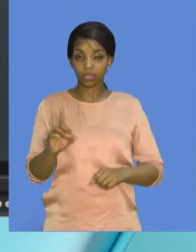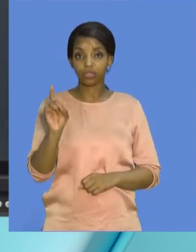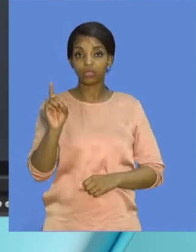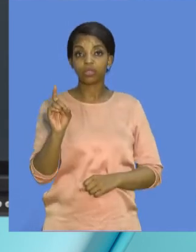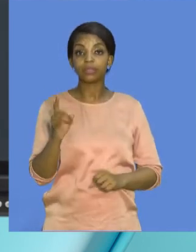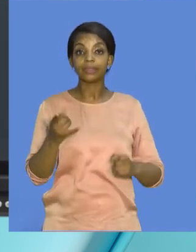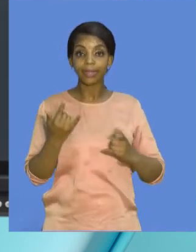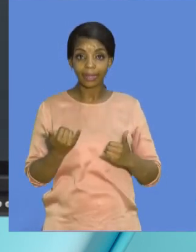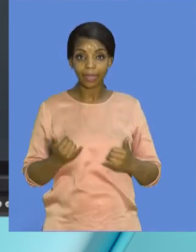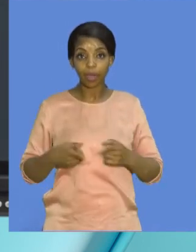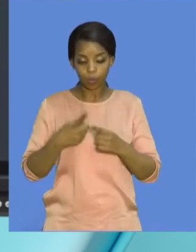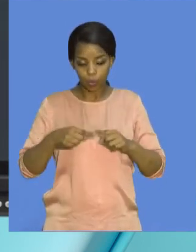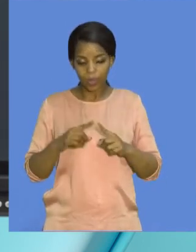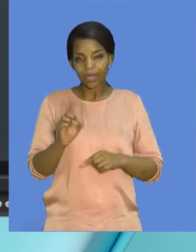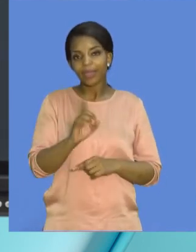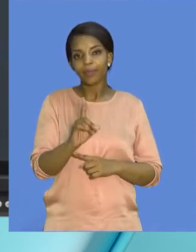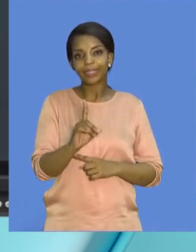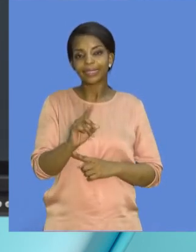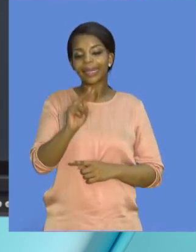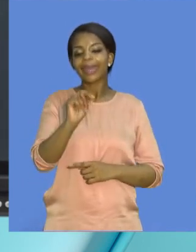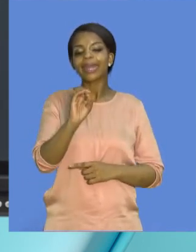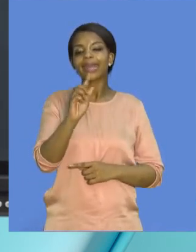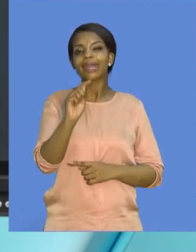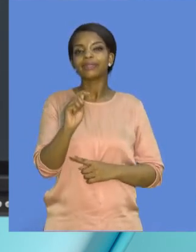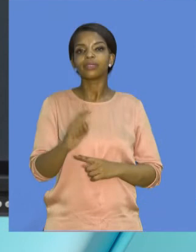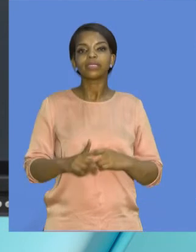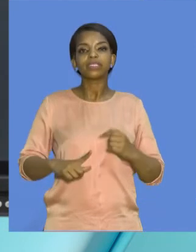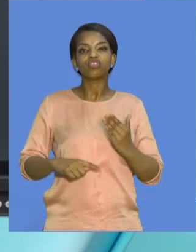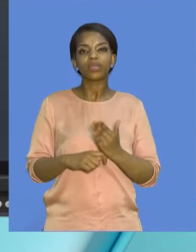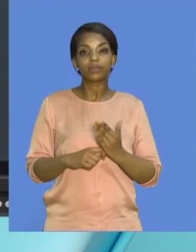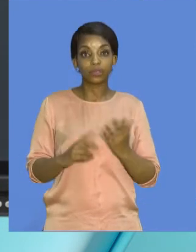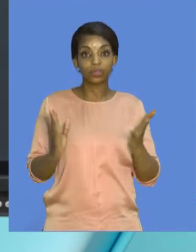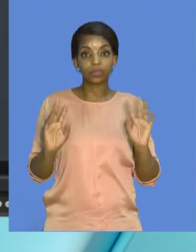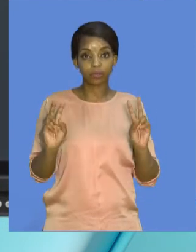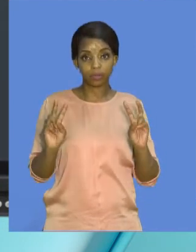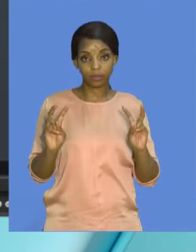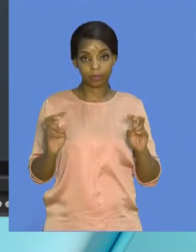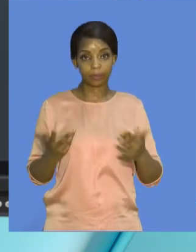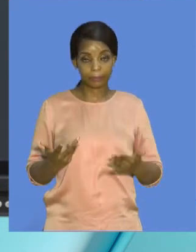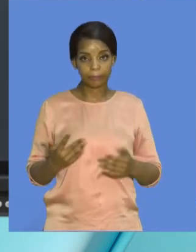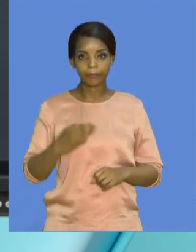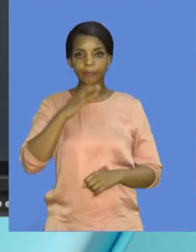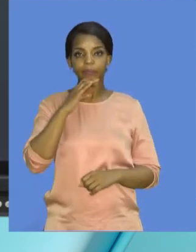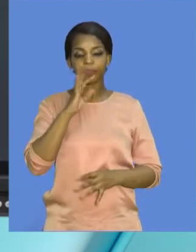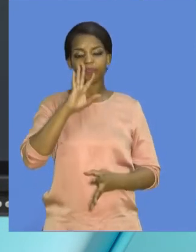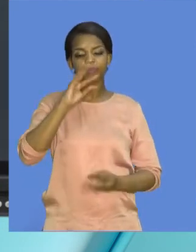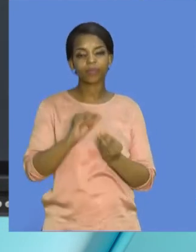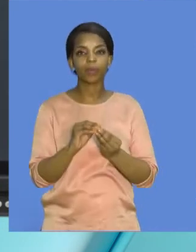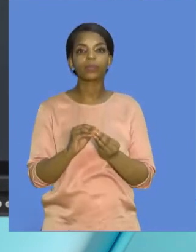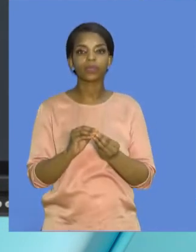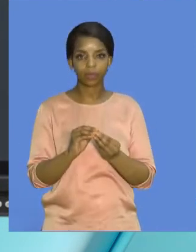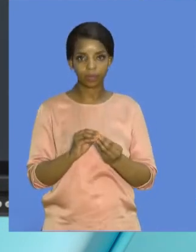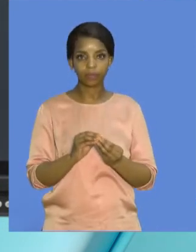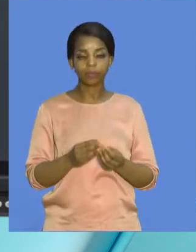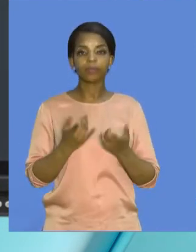talking about the net charge. Now, the net charge is the total. So the word total is in other words, would